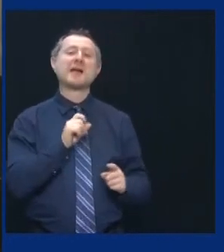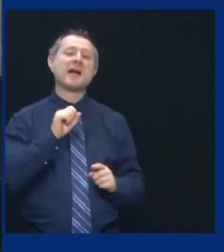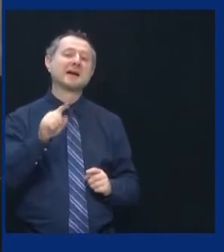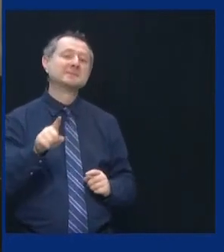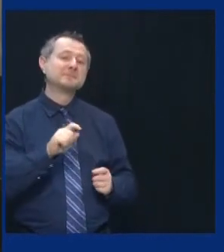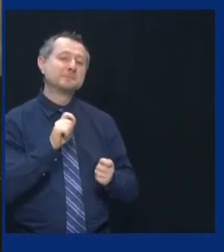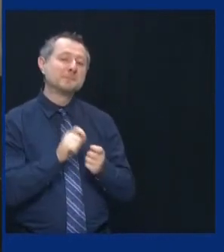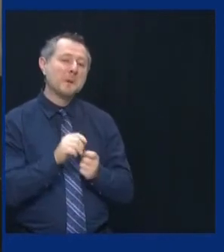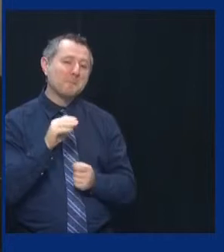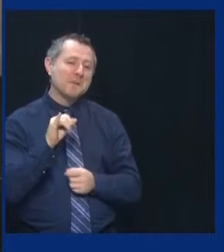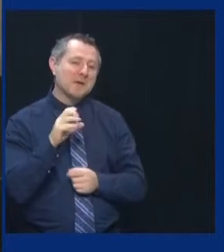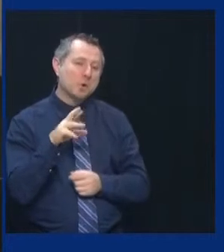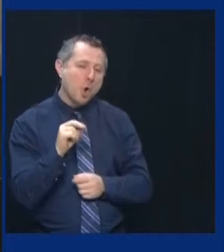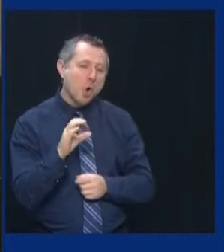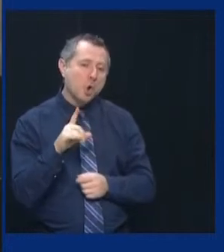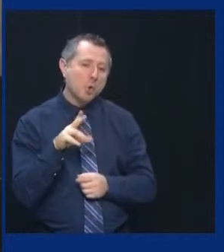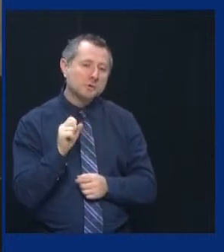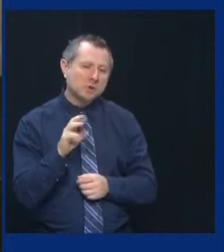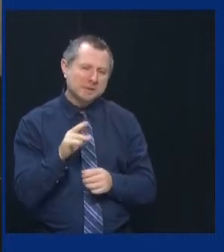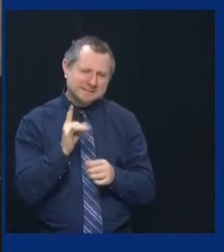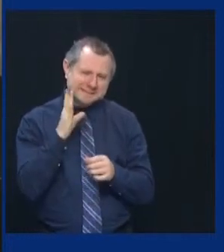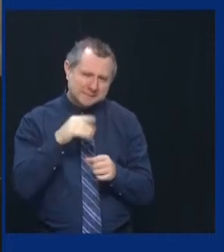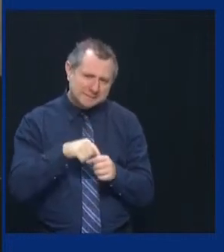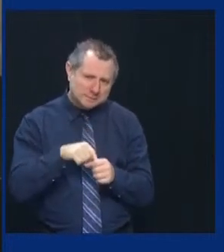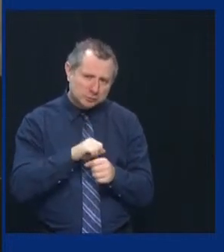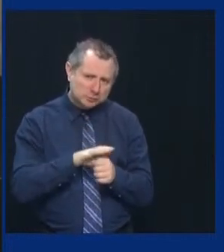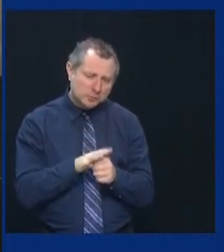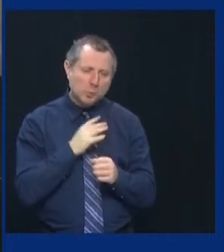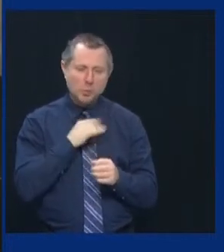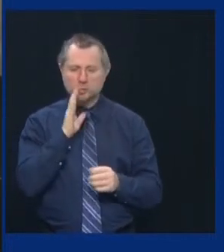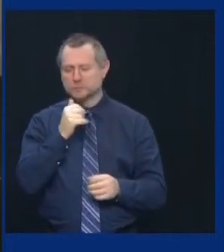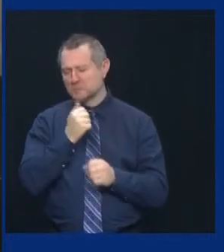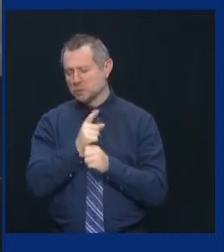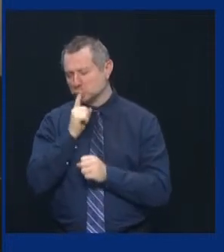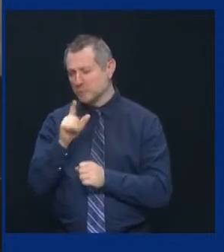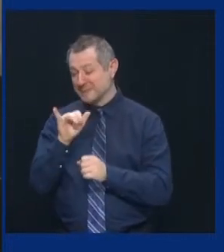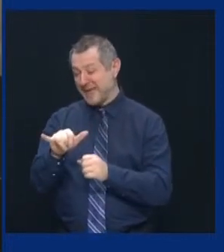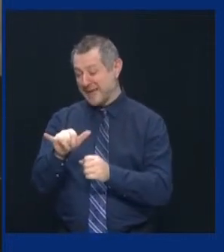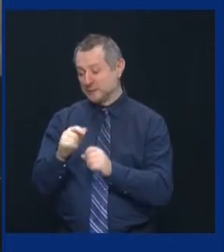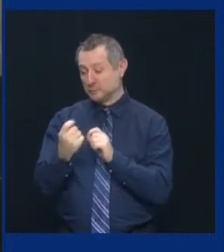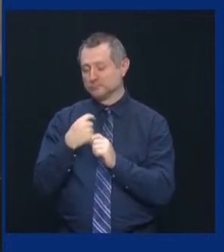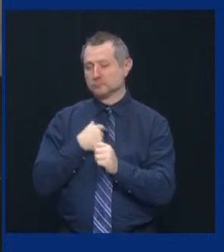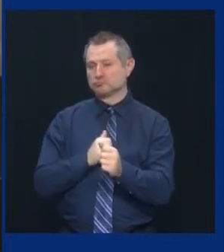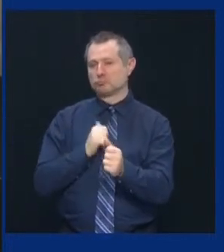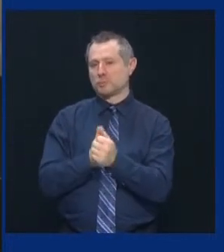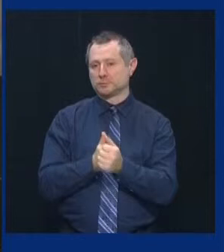and that should be on our website, and if it's not, I'll make sure it's updated. Okay, next question, operator.